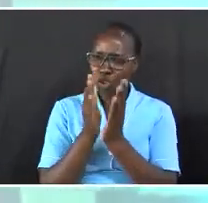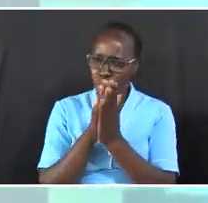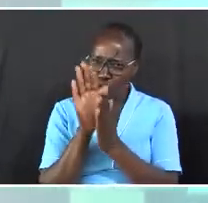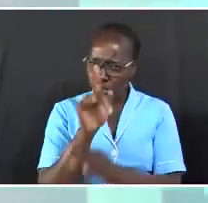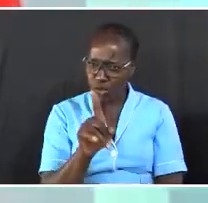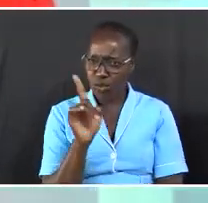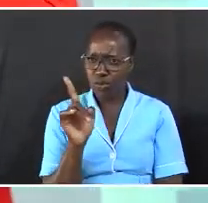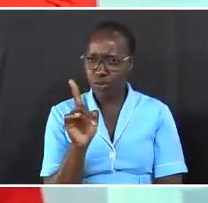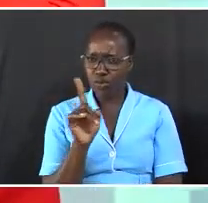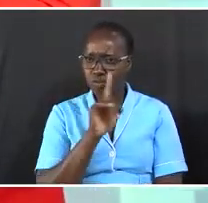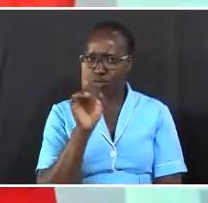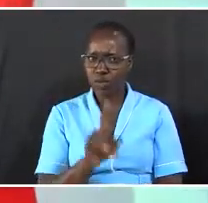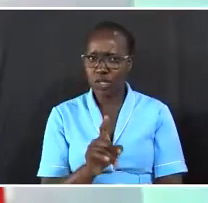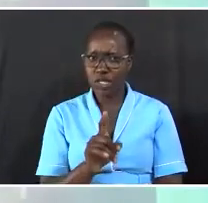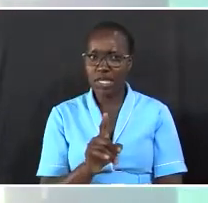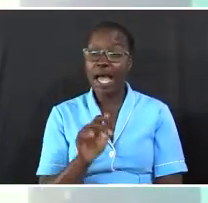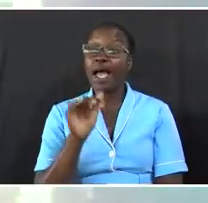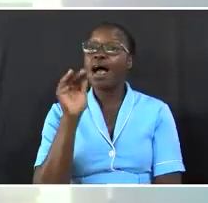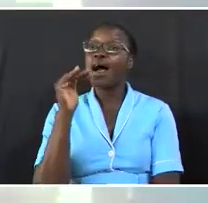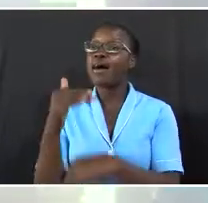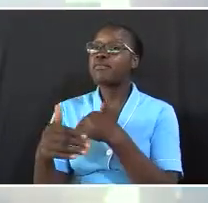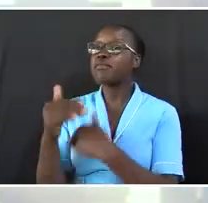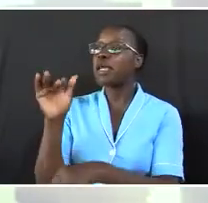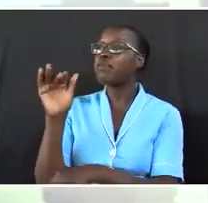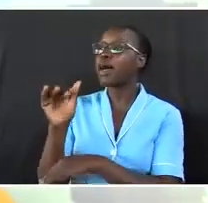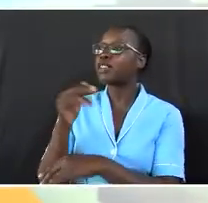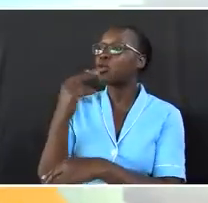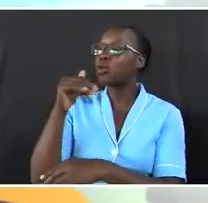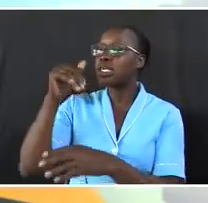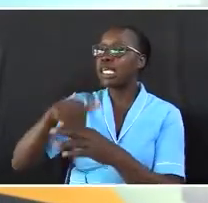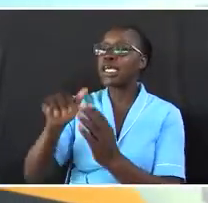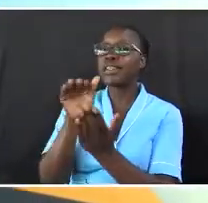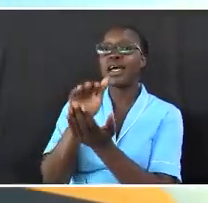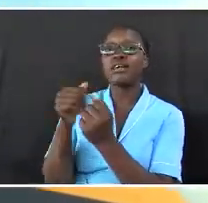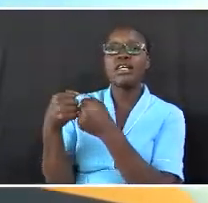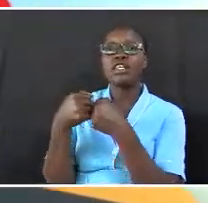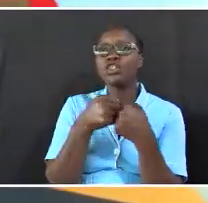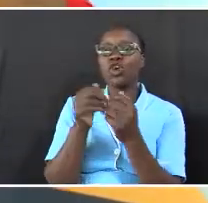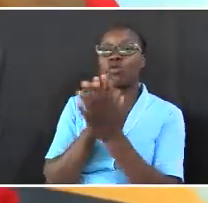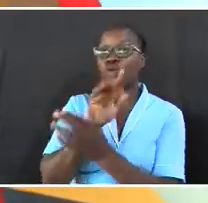with you? Ask your neighbor, who is in the storm with you?